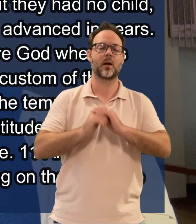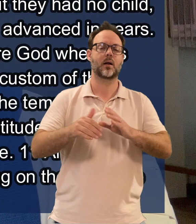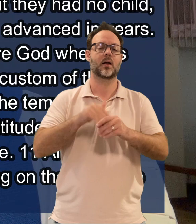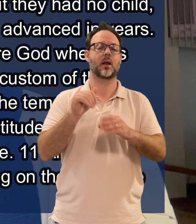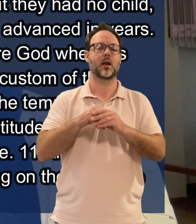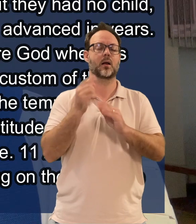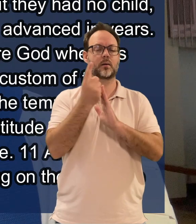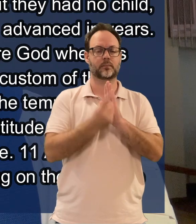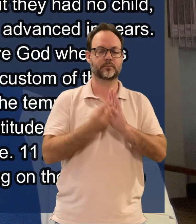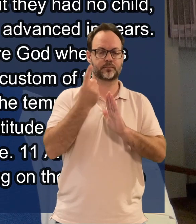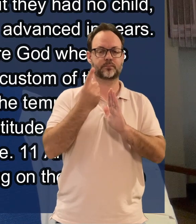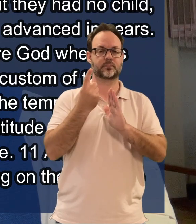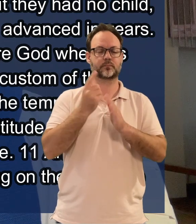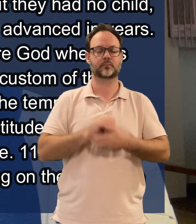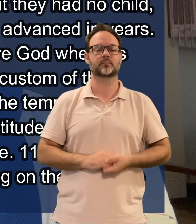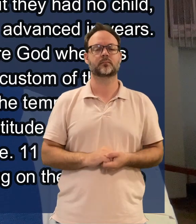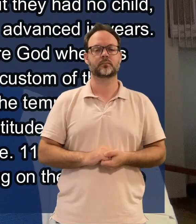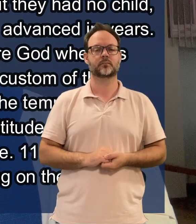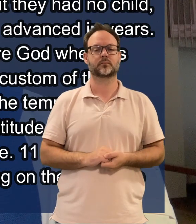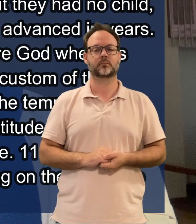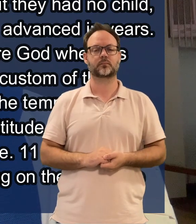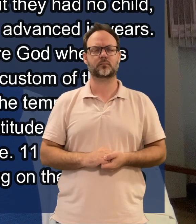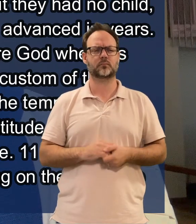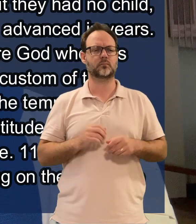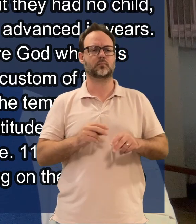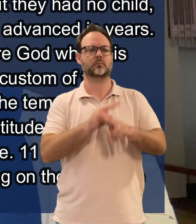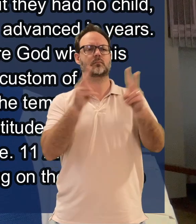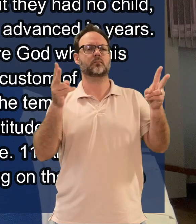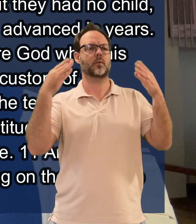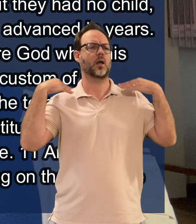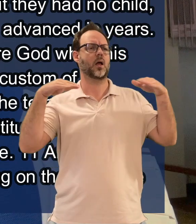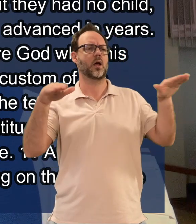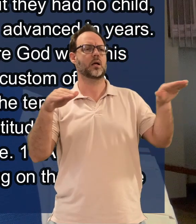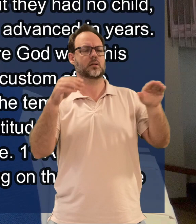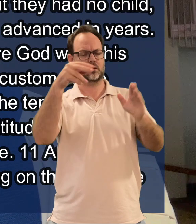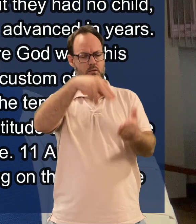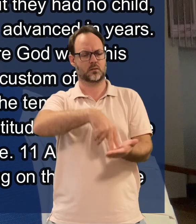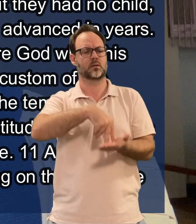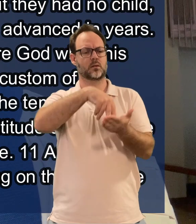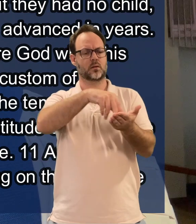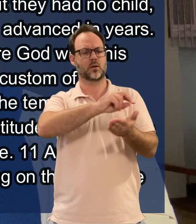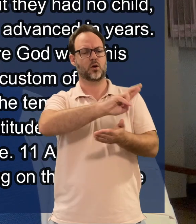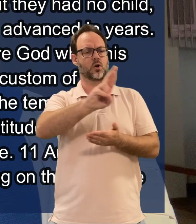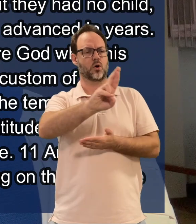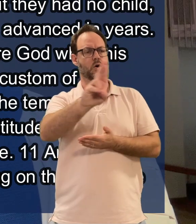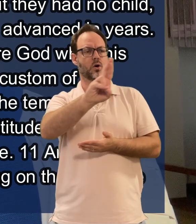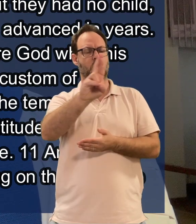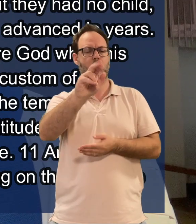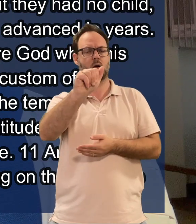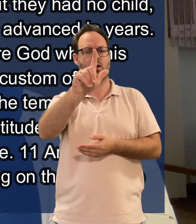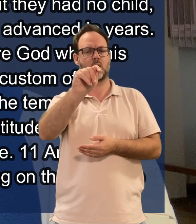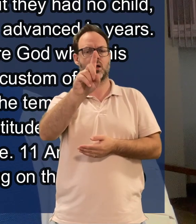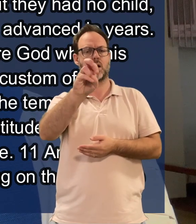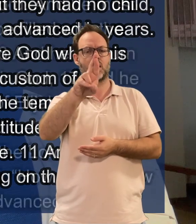at the hour of incense. And there appeared to him an angel of the Lord standing on the right side of the altar